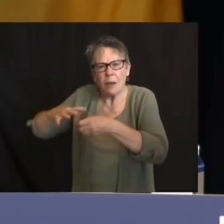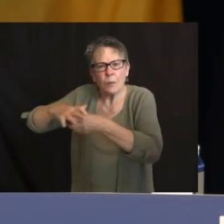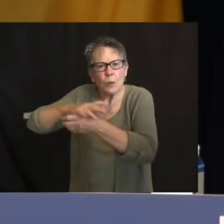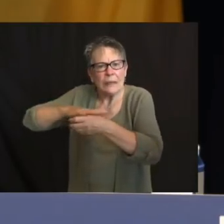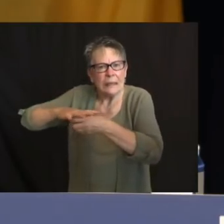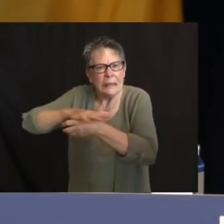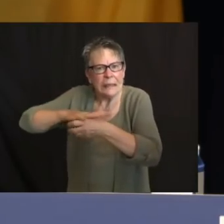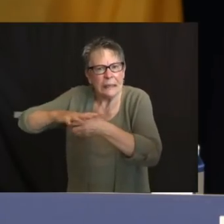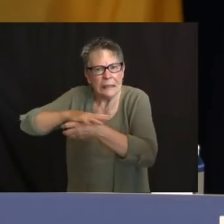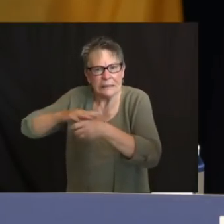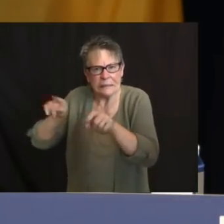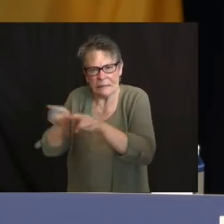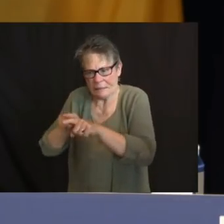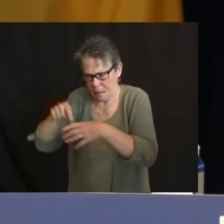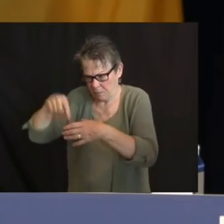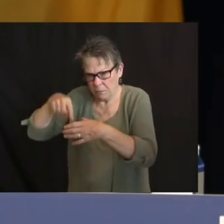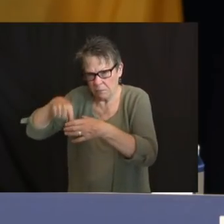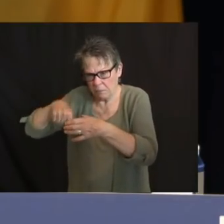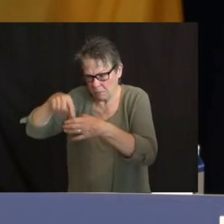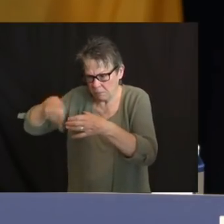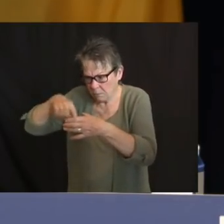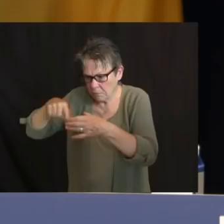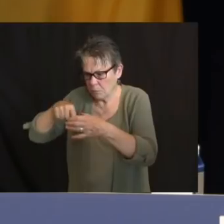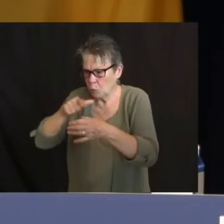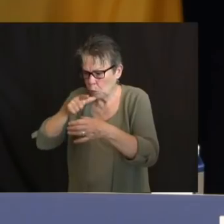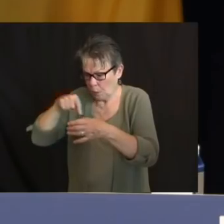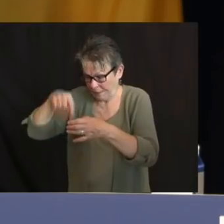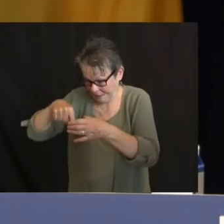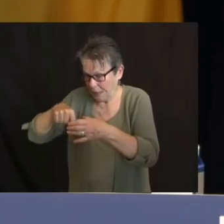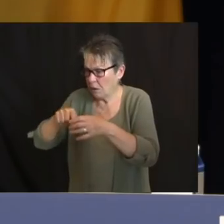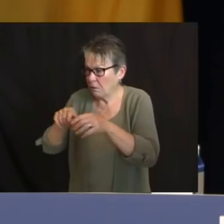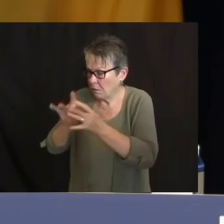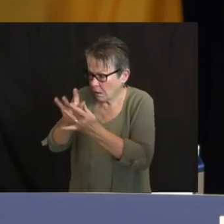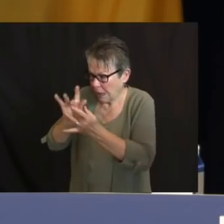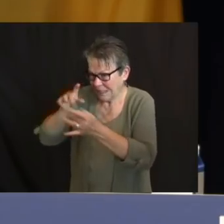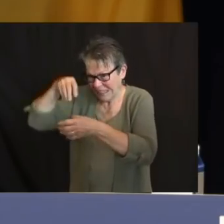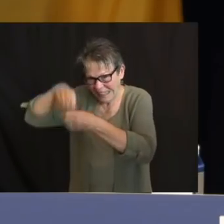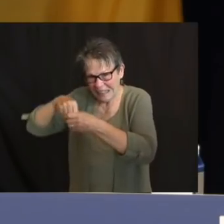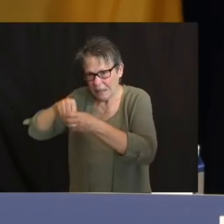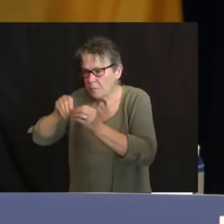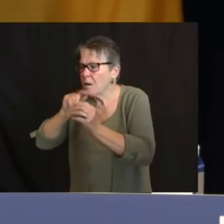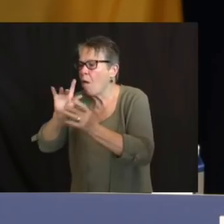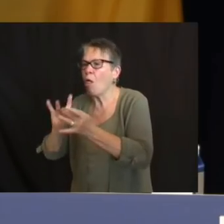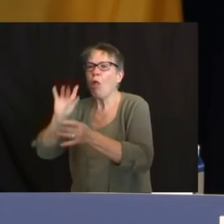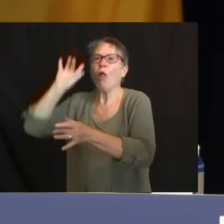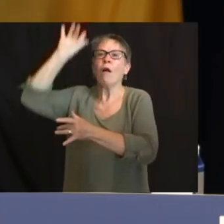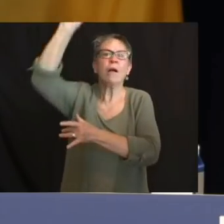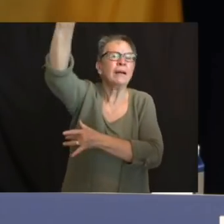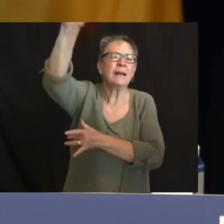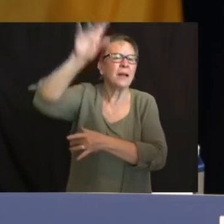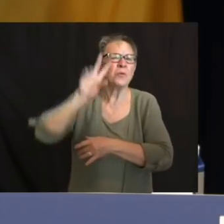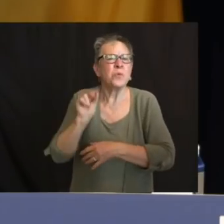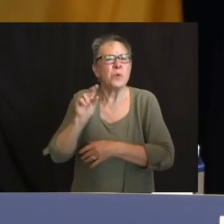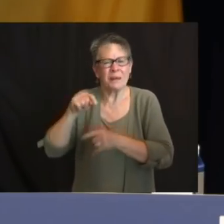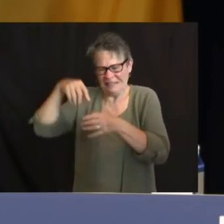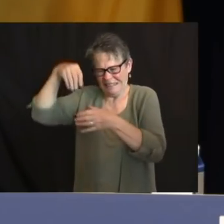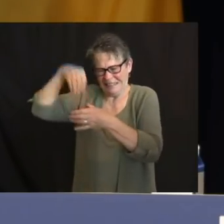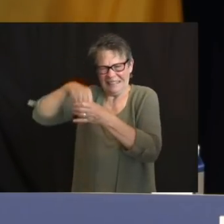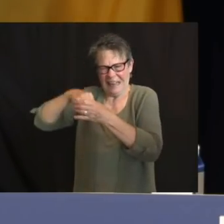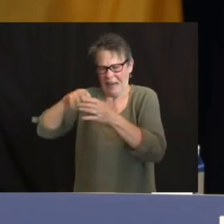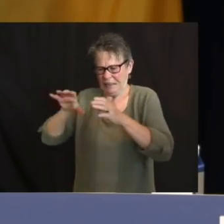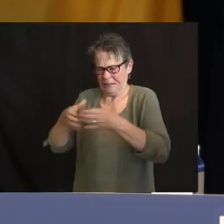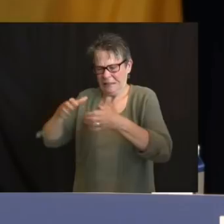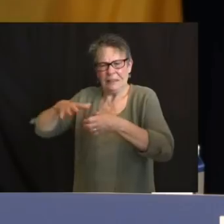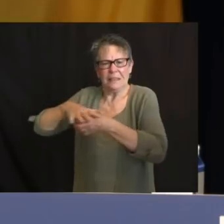contact tracers from the communities that they'll be serving, I think will go a long way into building that trust and confidence so that